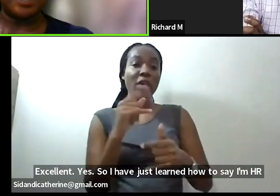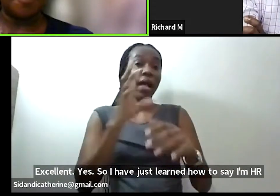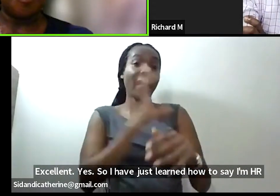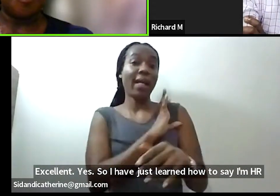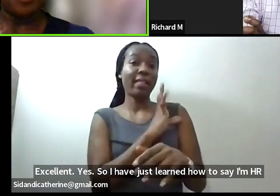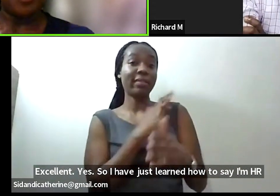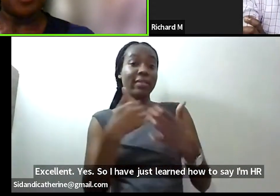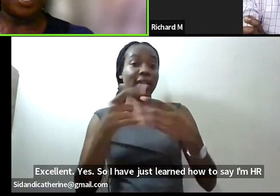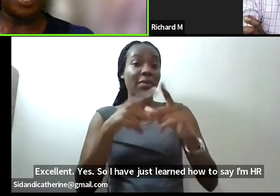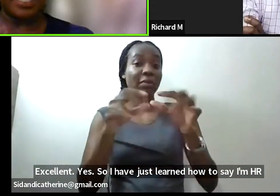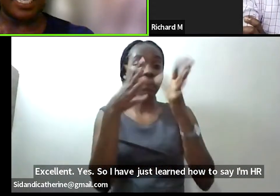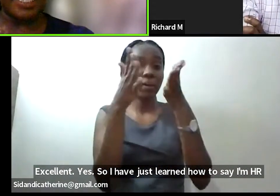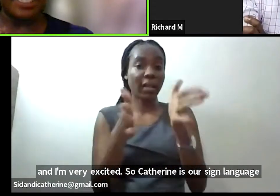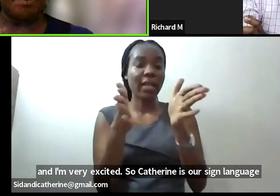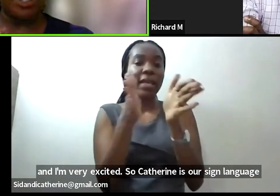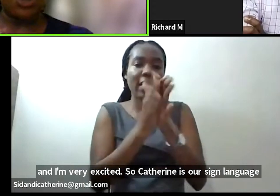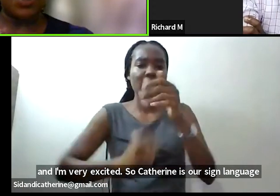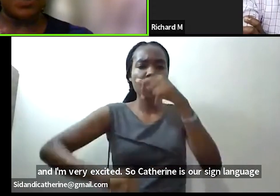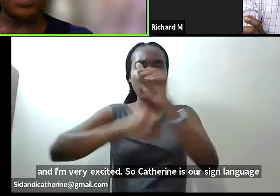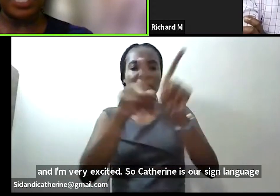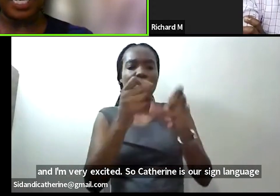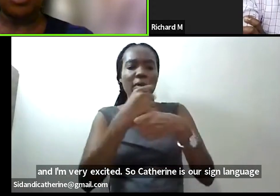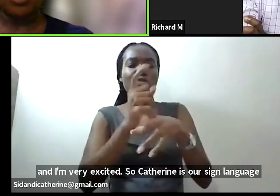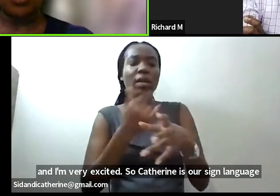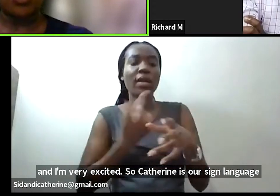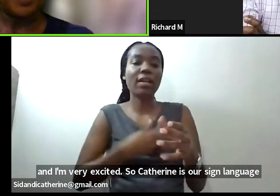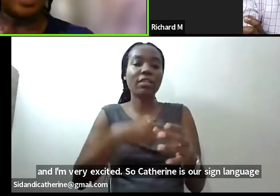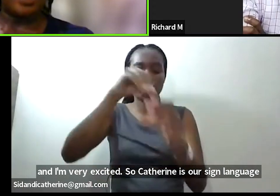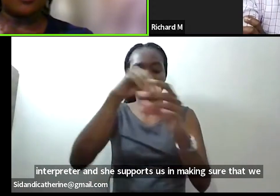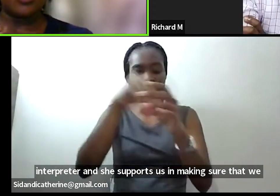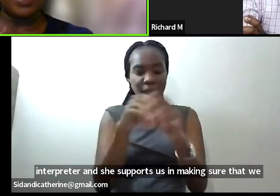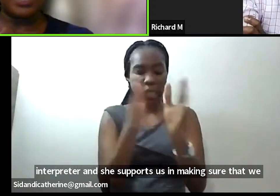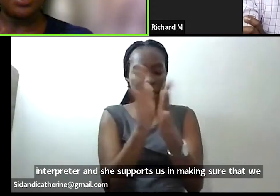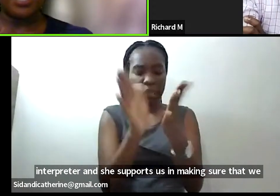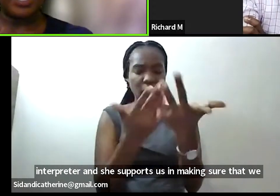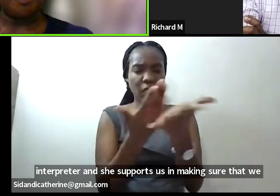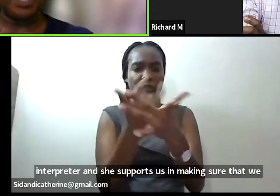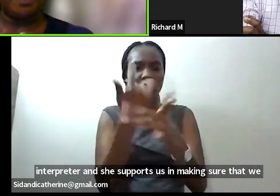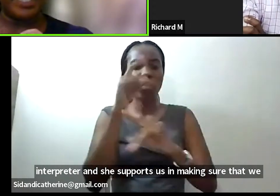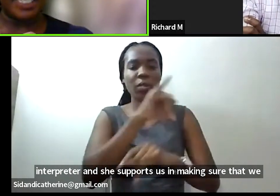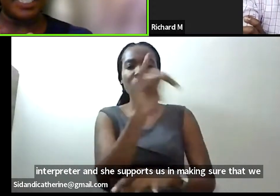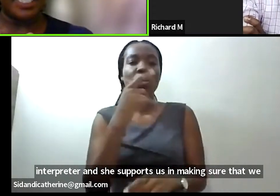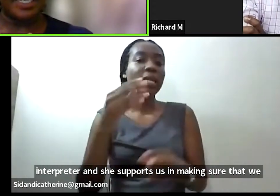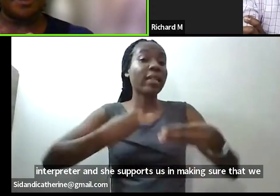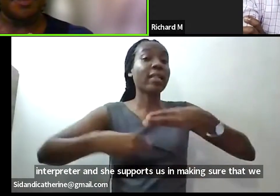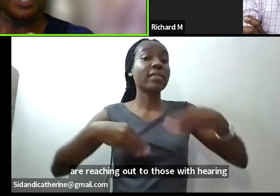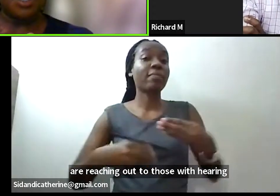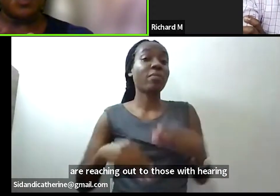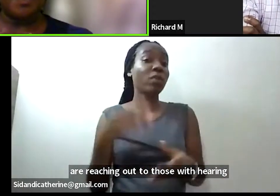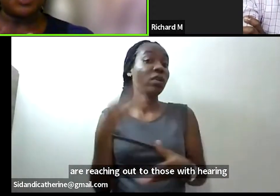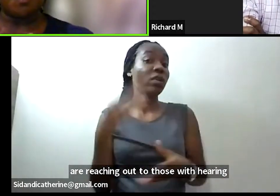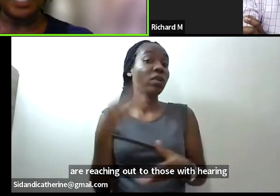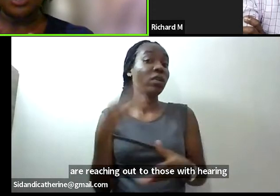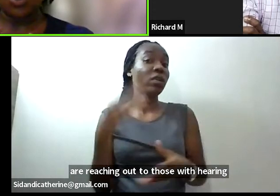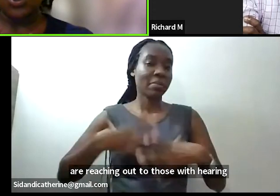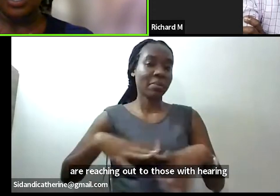and she supports us in making sure that we are reaching out to those with hearing impairment and